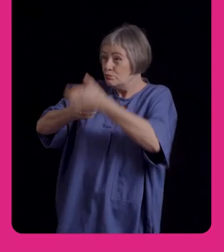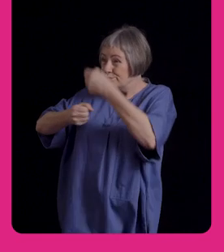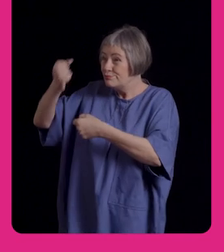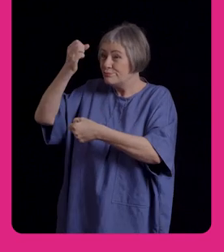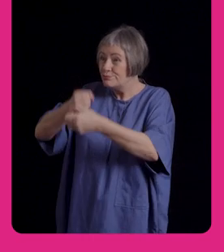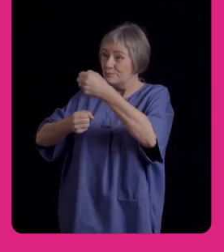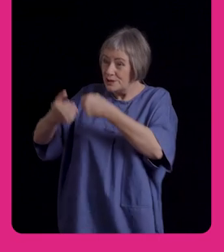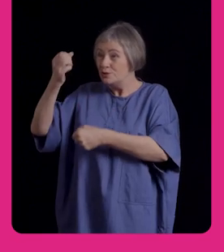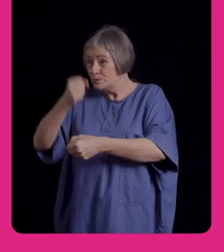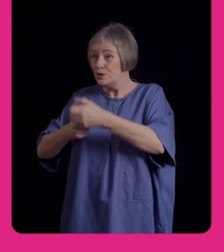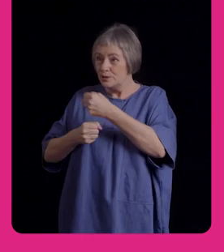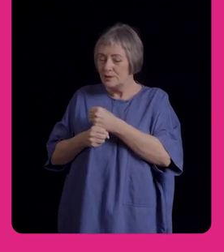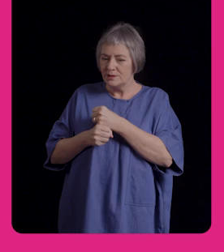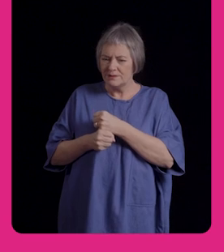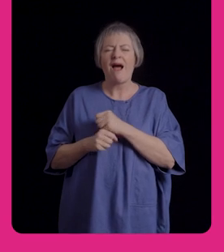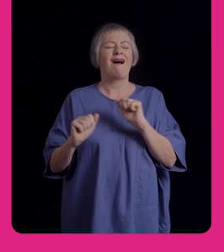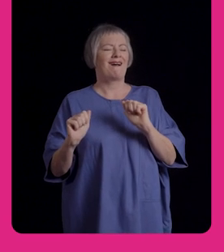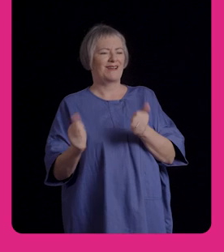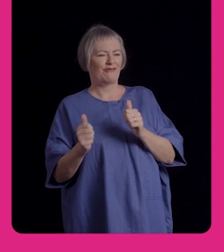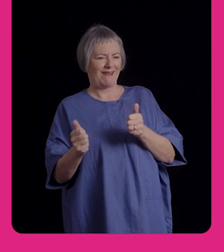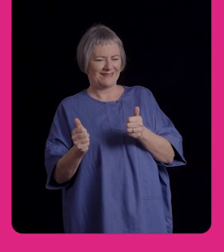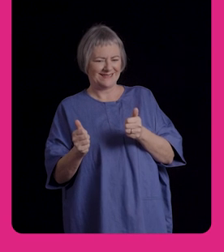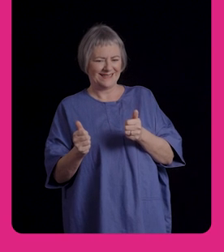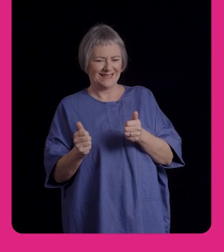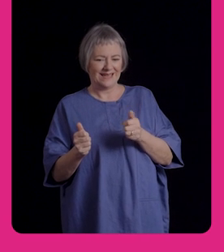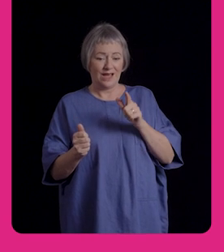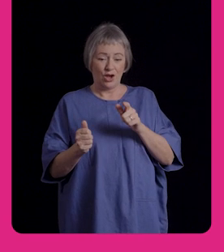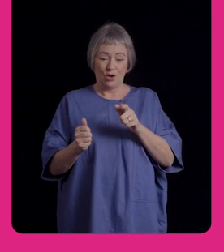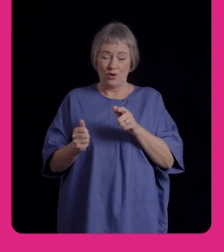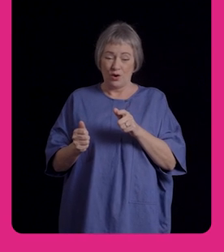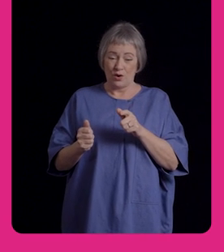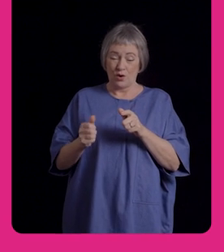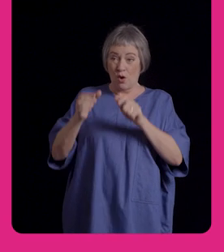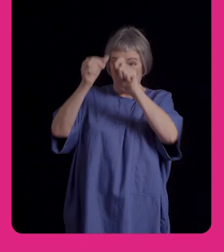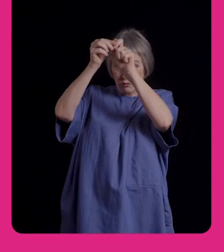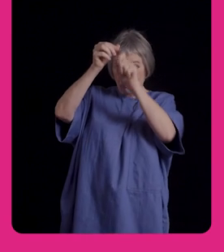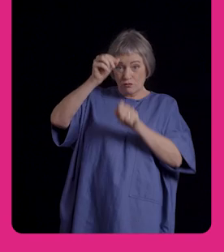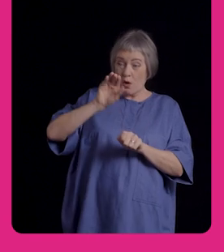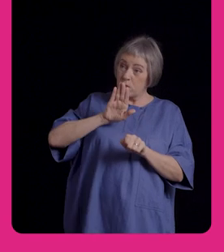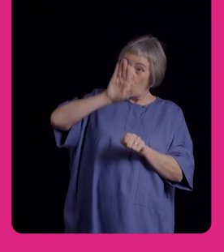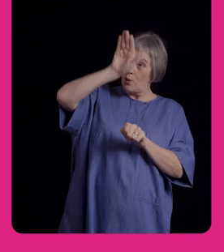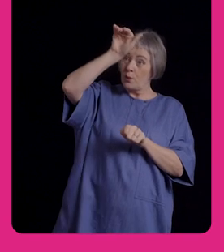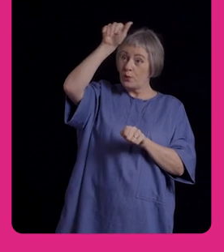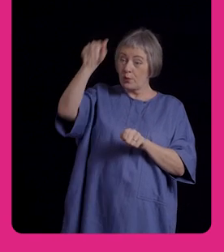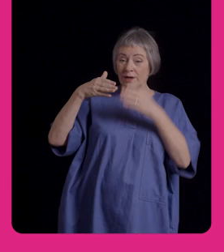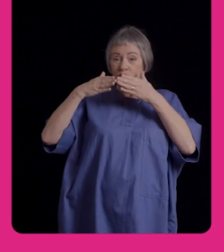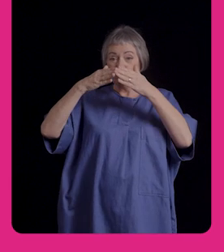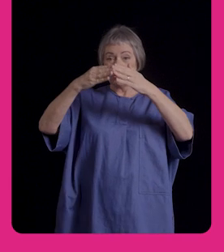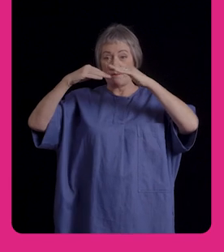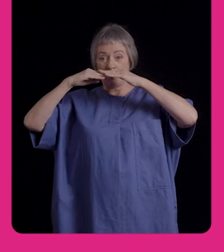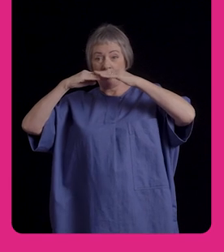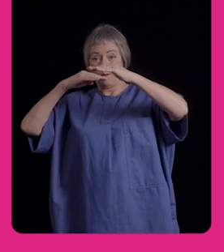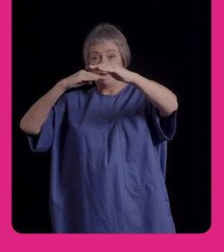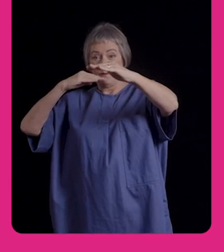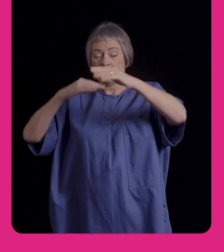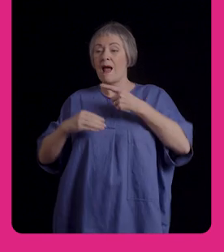psh, psh, psh, psh. Yeah, great. You can climb. So the rope kind of like goes up over the lip of the ship, and